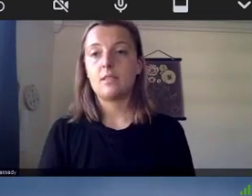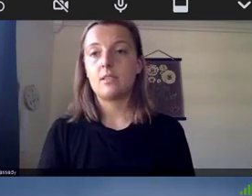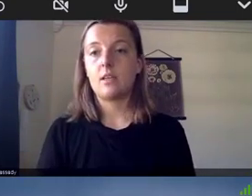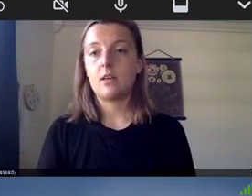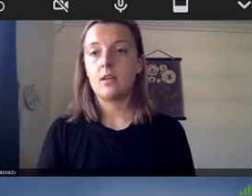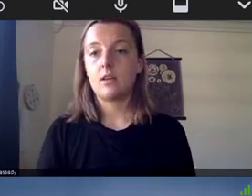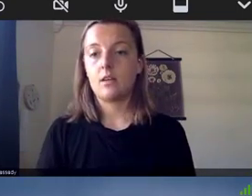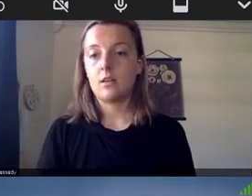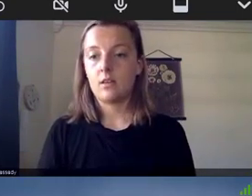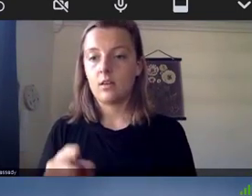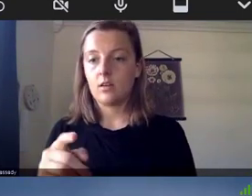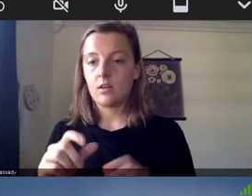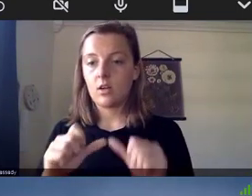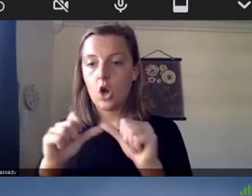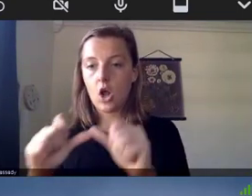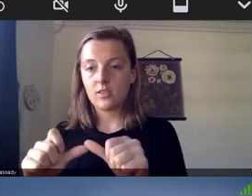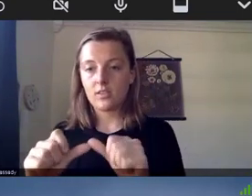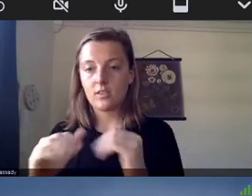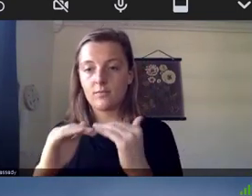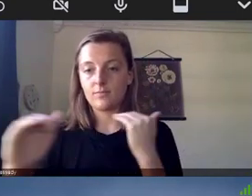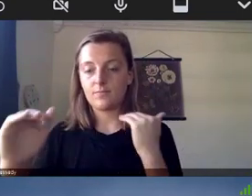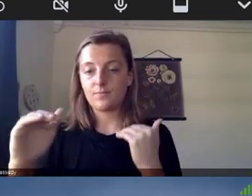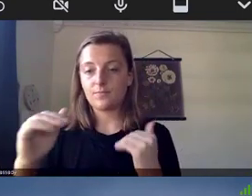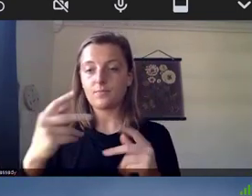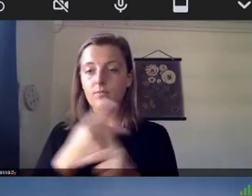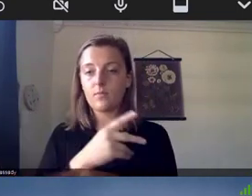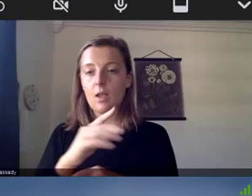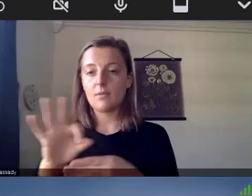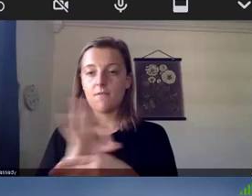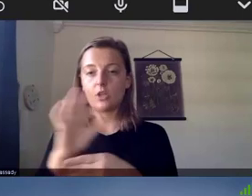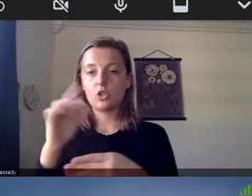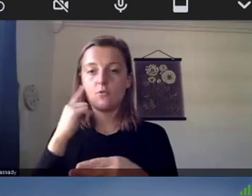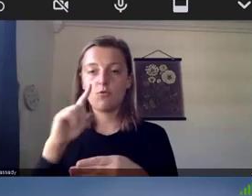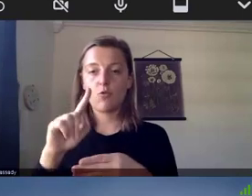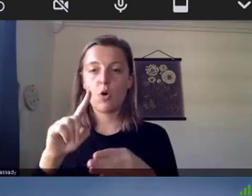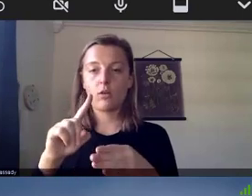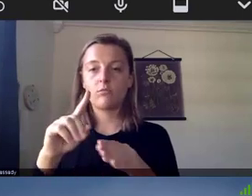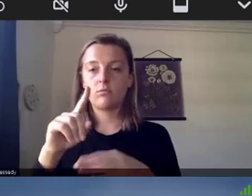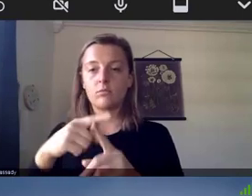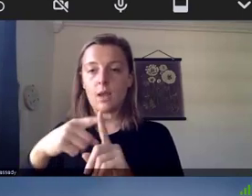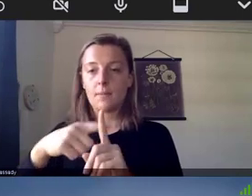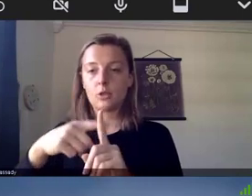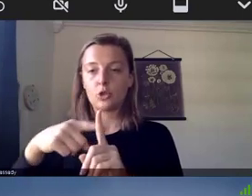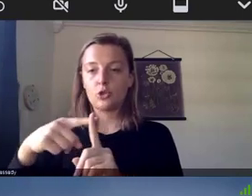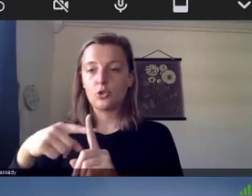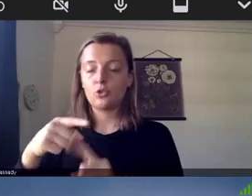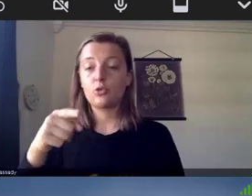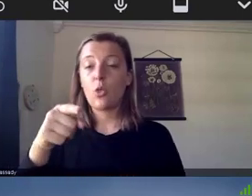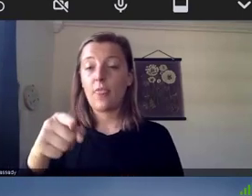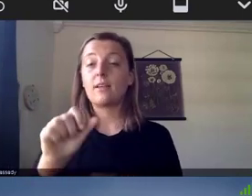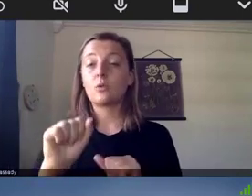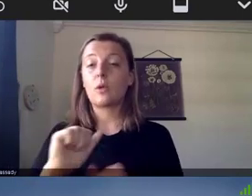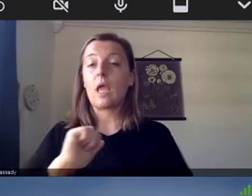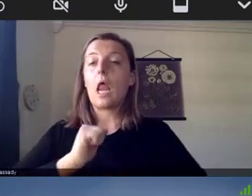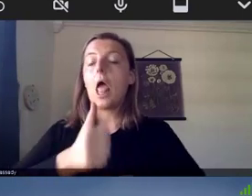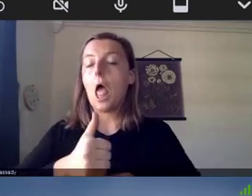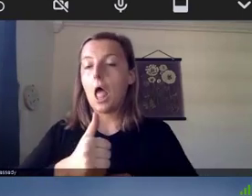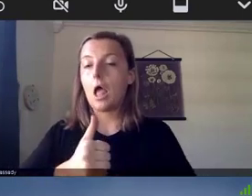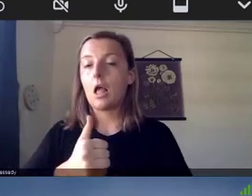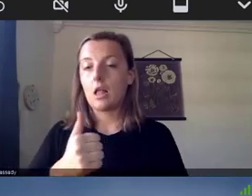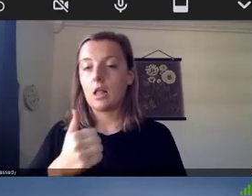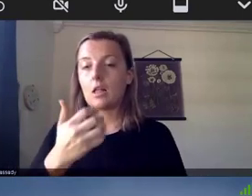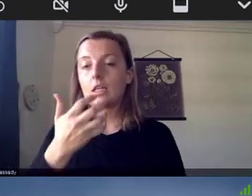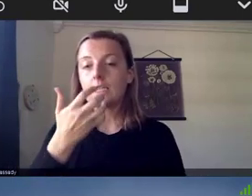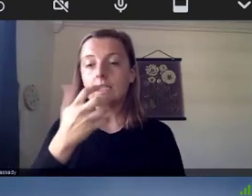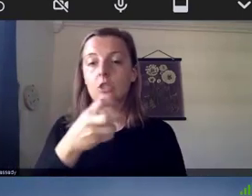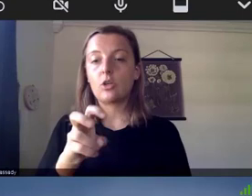function of temperatures, right? So we can sort of make this radiation heat transfer coefficient and then plug that in. But we do, and maybe